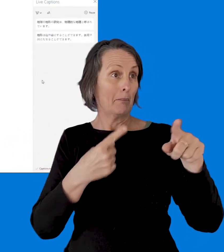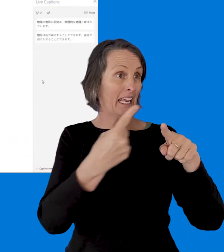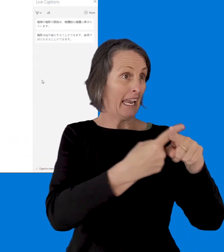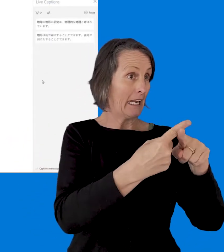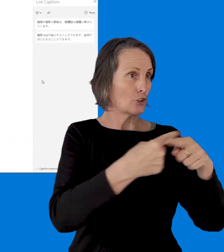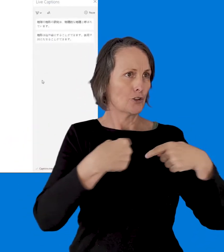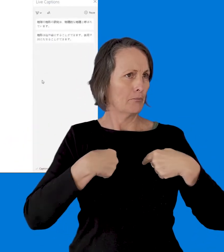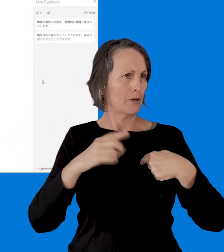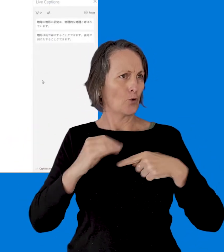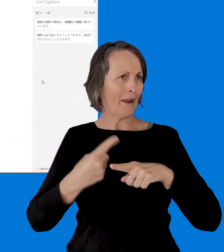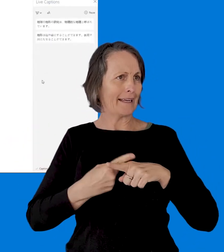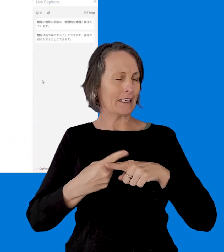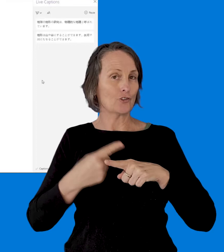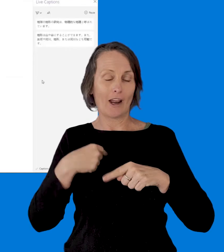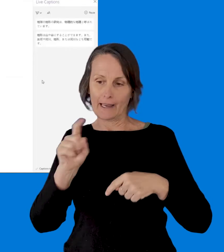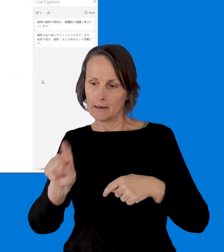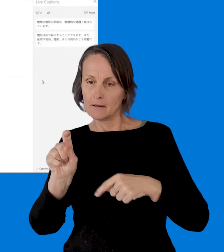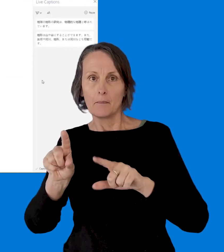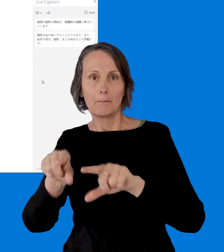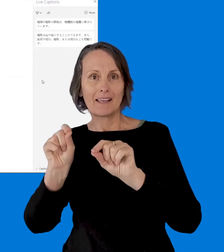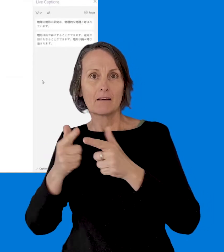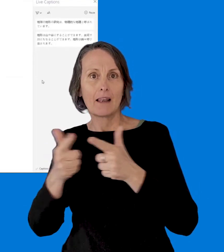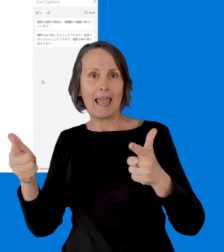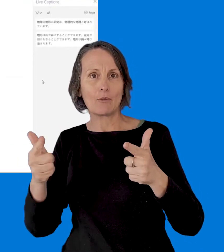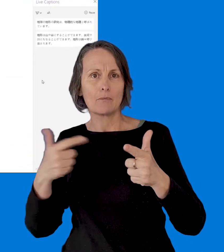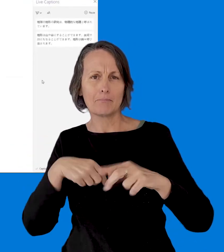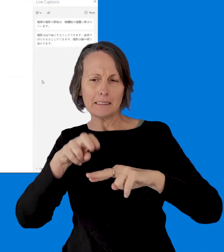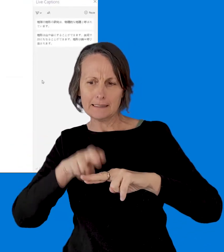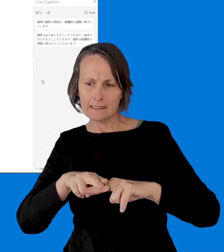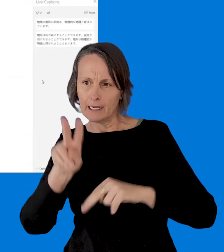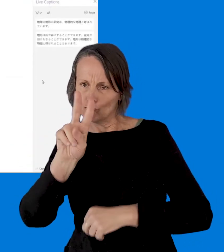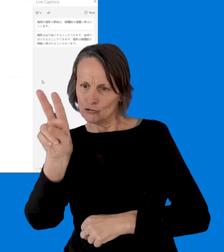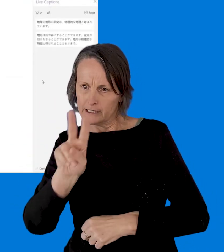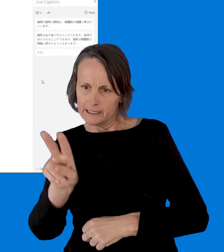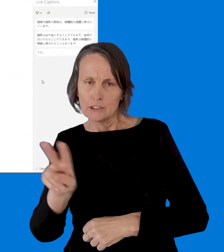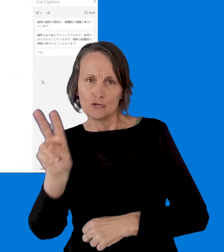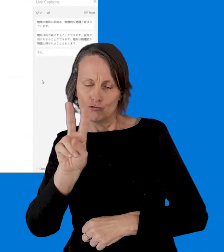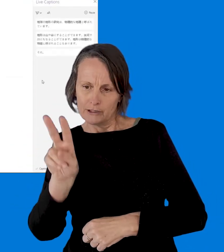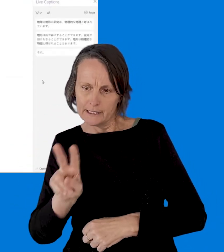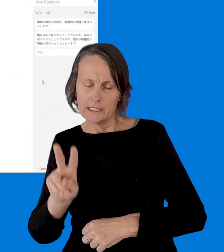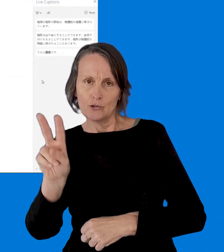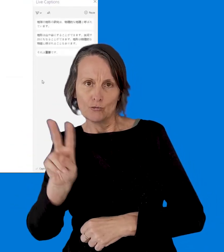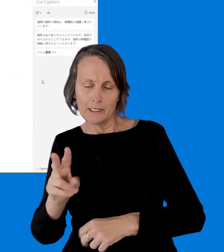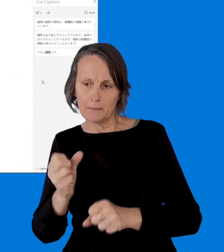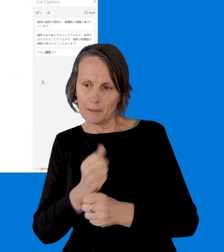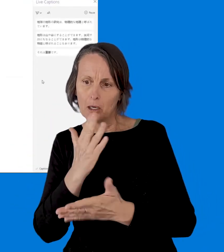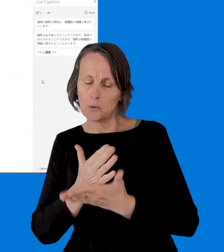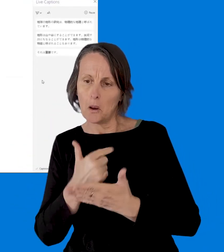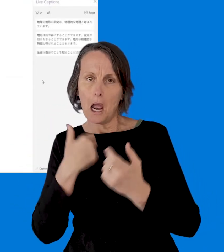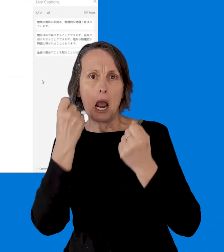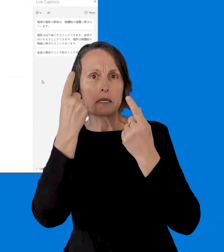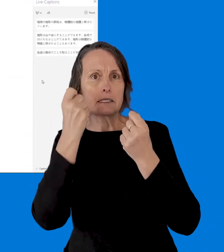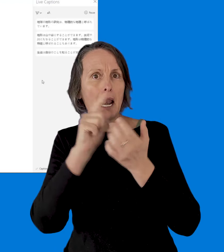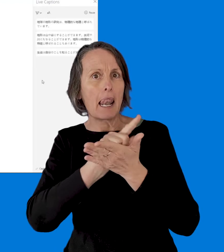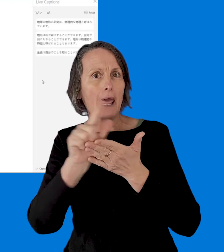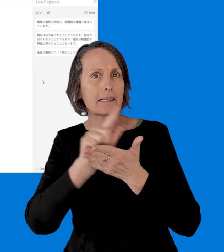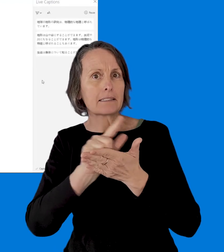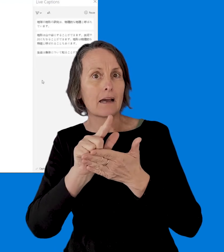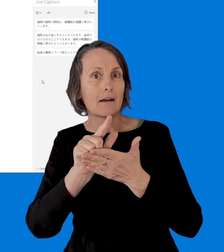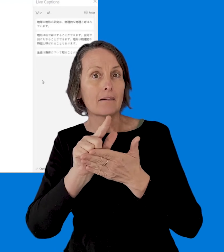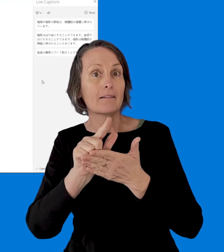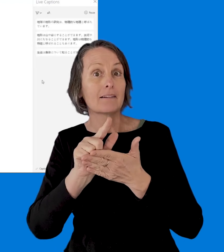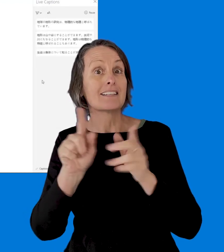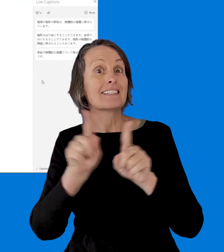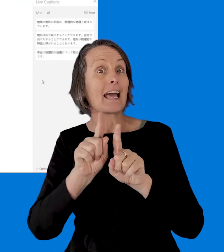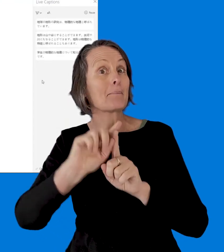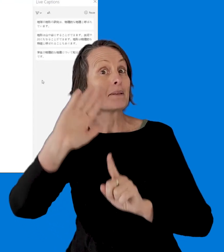sitting way back in the class, or maybe I want to make sure to capture everything for later. I can do the same as before, and everything will go